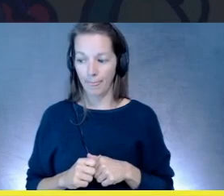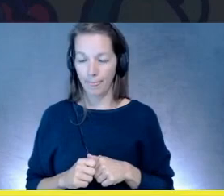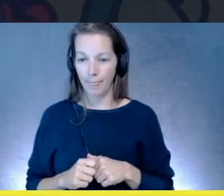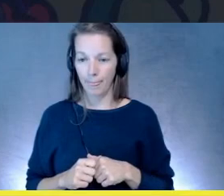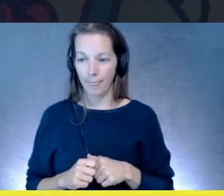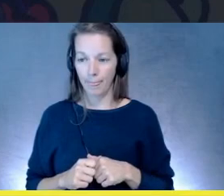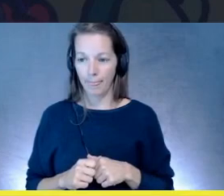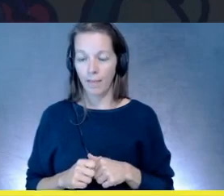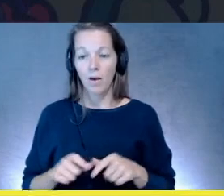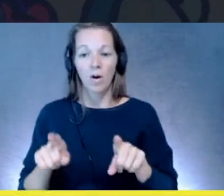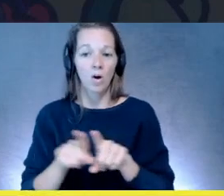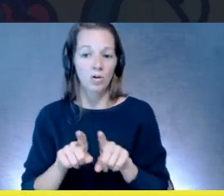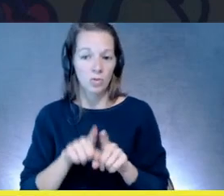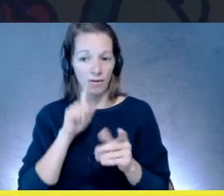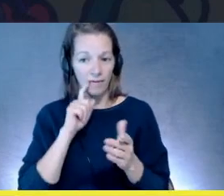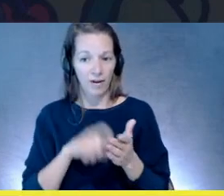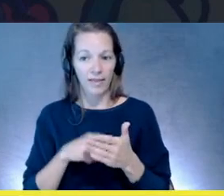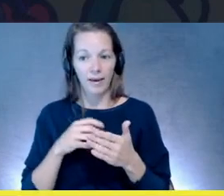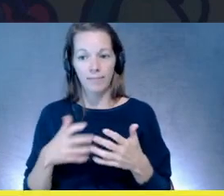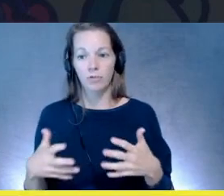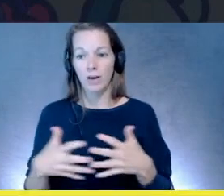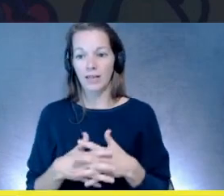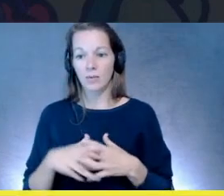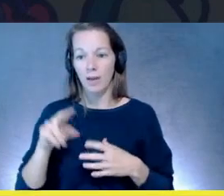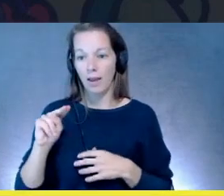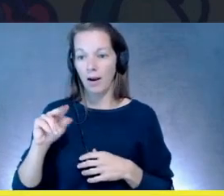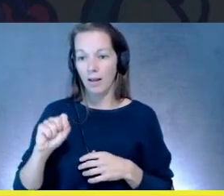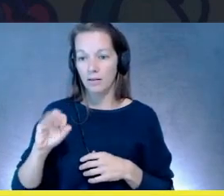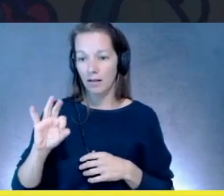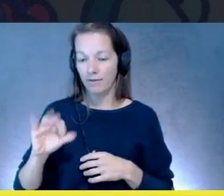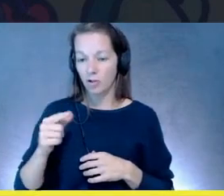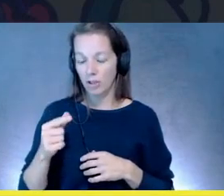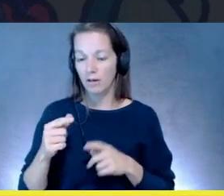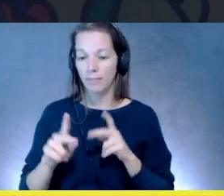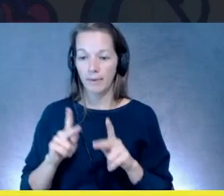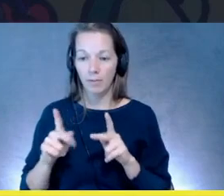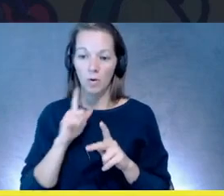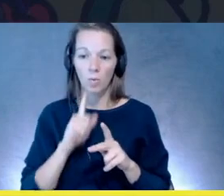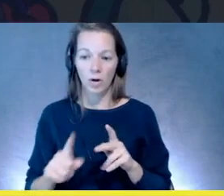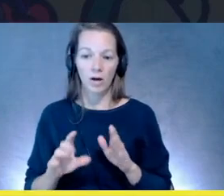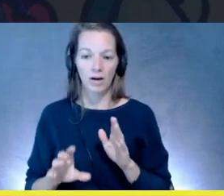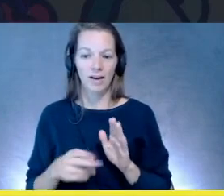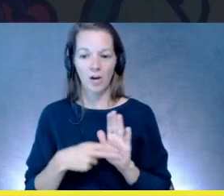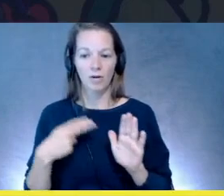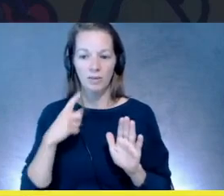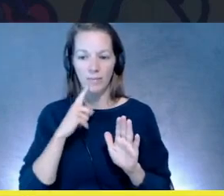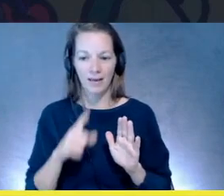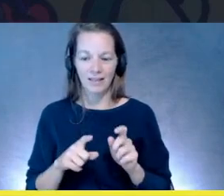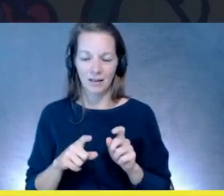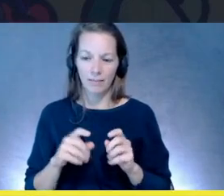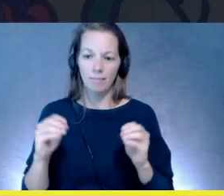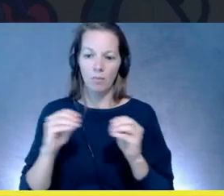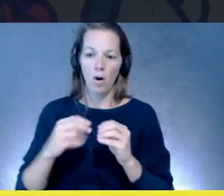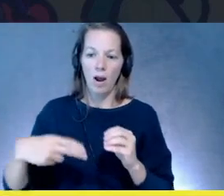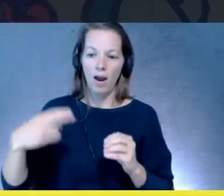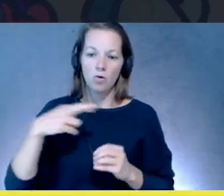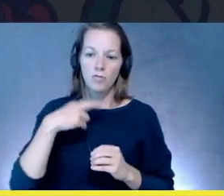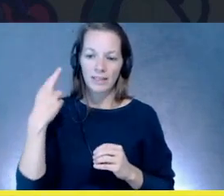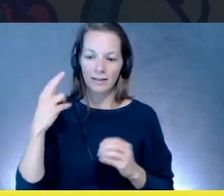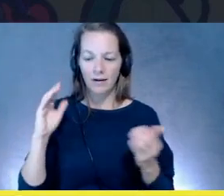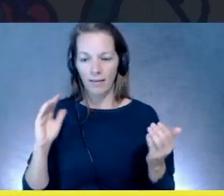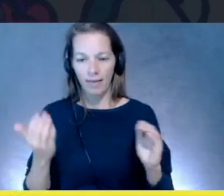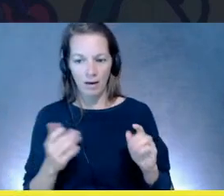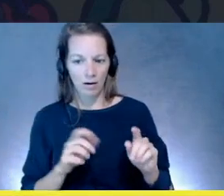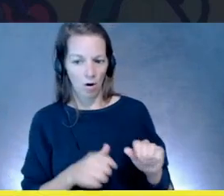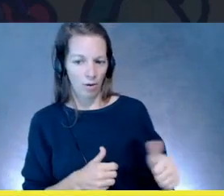We also found that pregnancies among NSFG respondents with disabilities were characterized by significantly greater risk than pregnancies among respondents